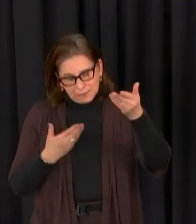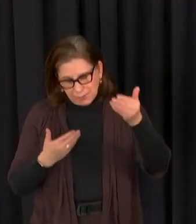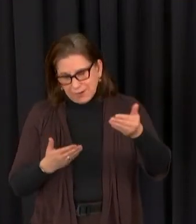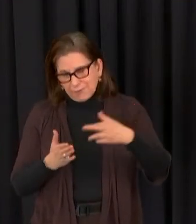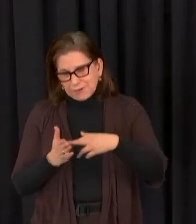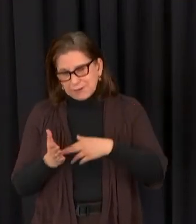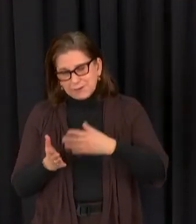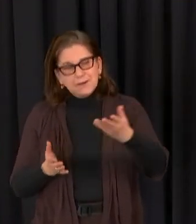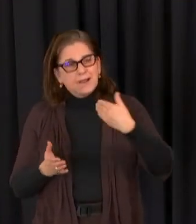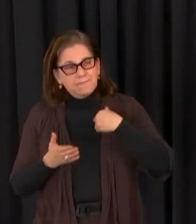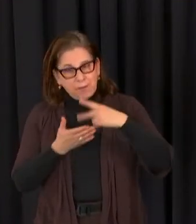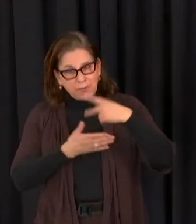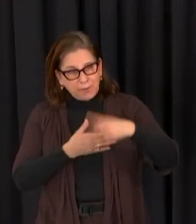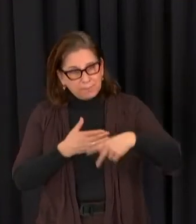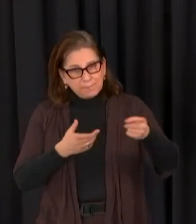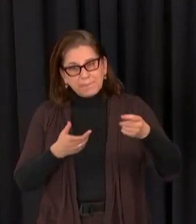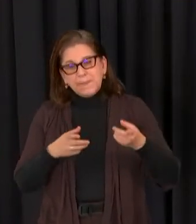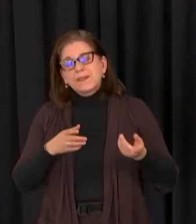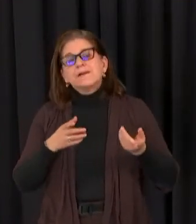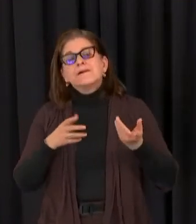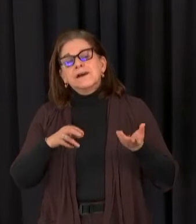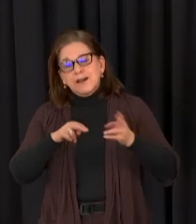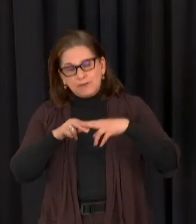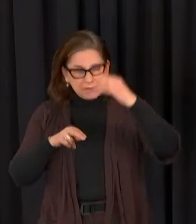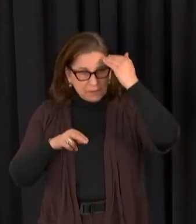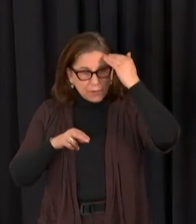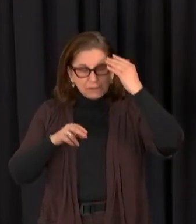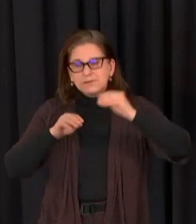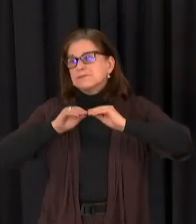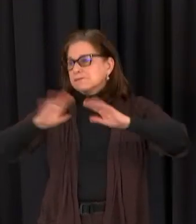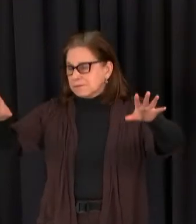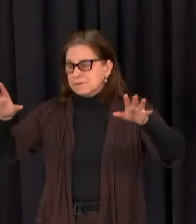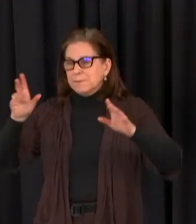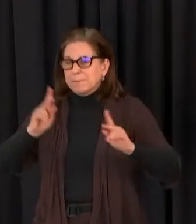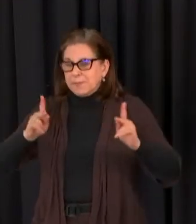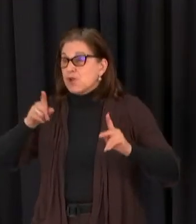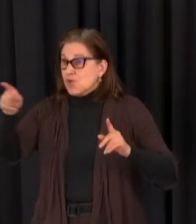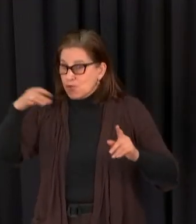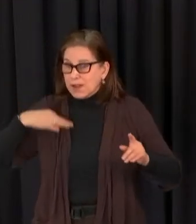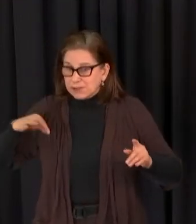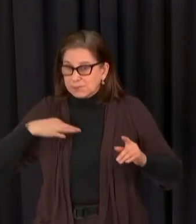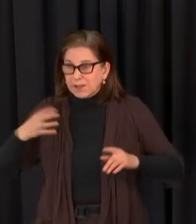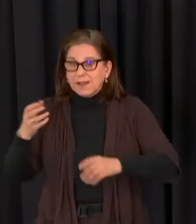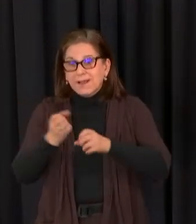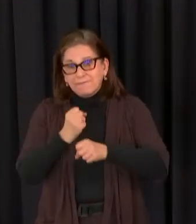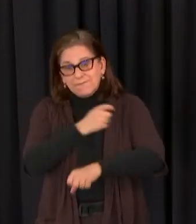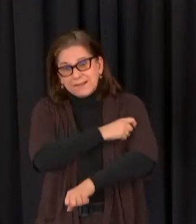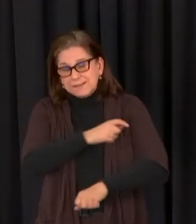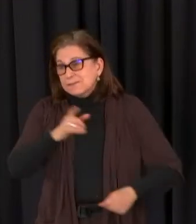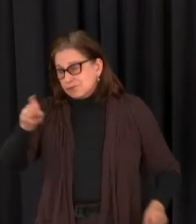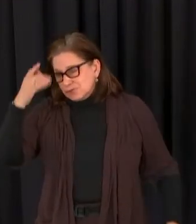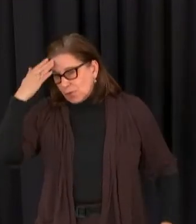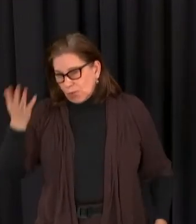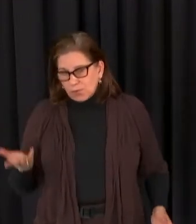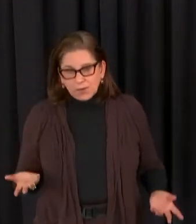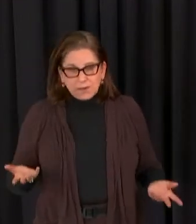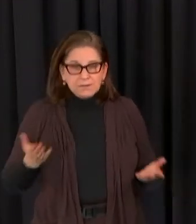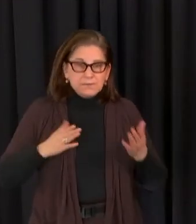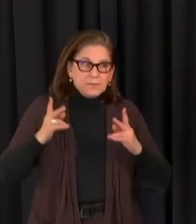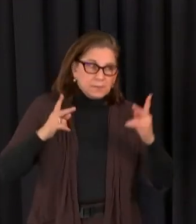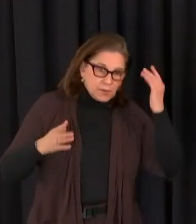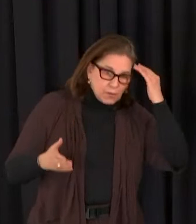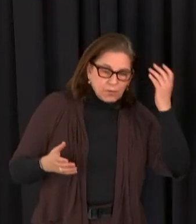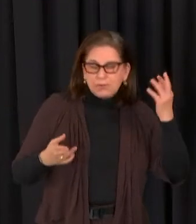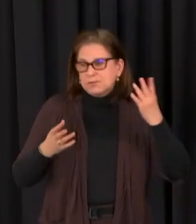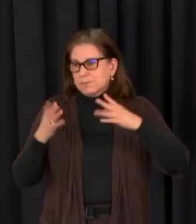two things. One, increase awareness about eligibility for individuals who are already eligible, may not know that they are eligible, may have questions